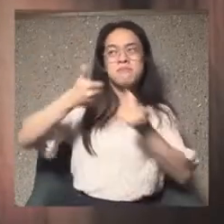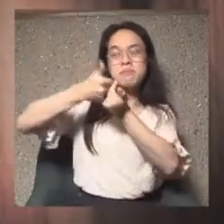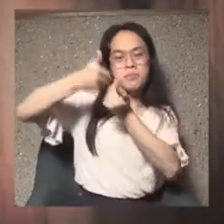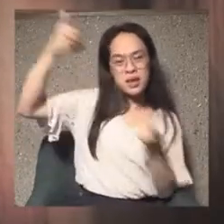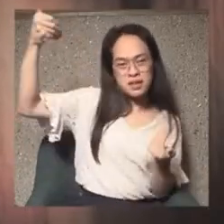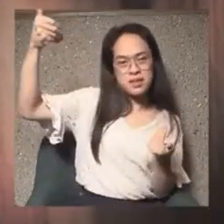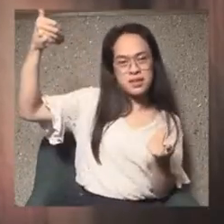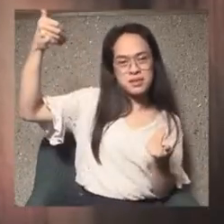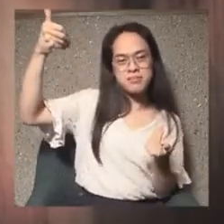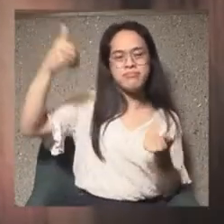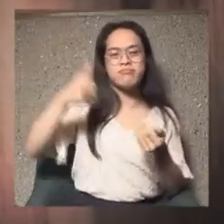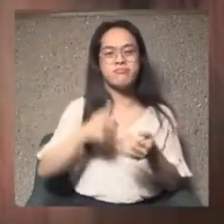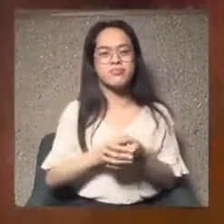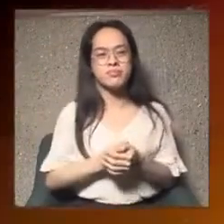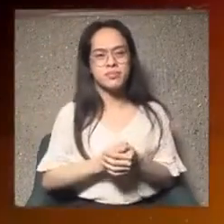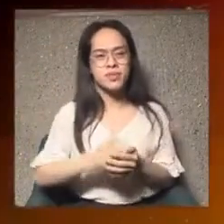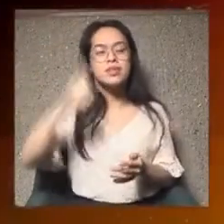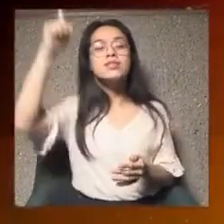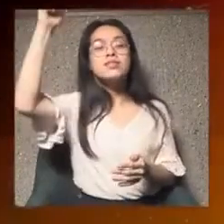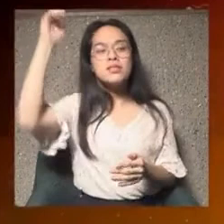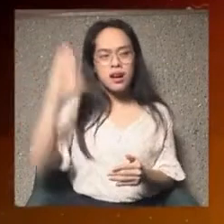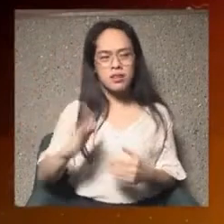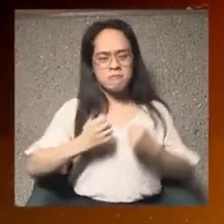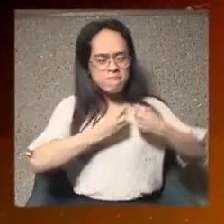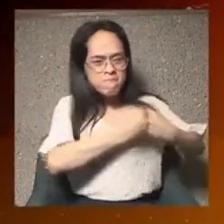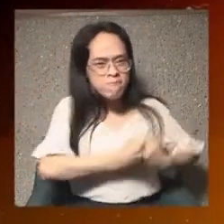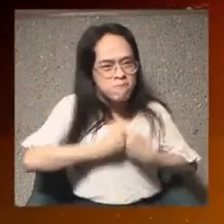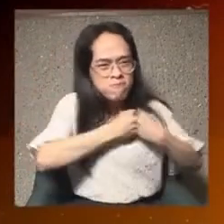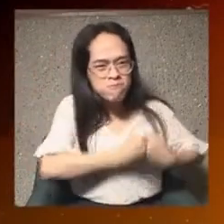God wrestles with him.